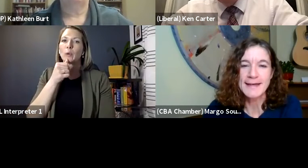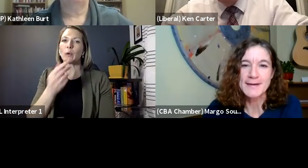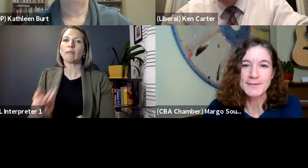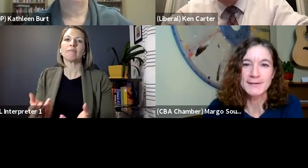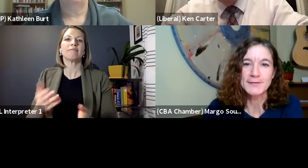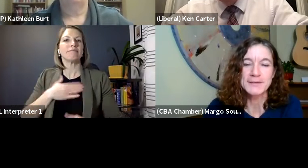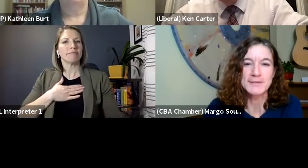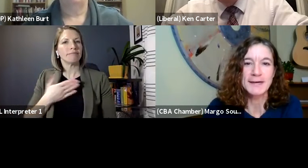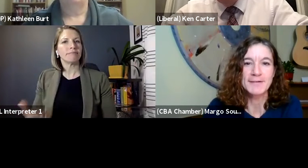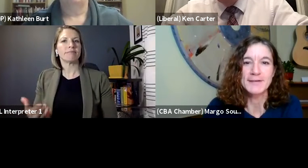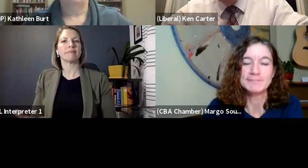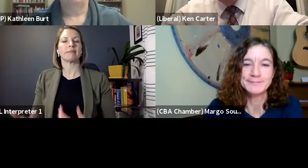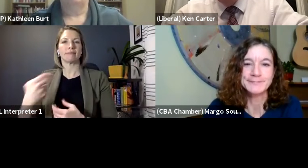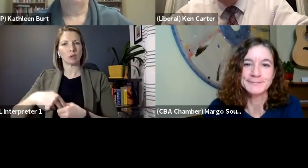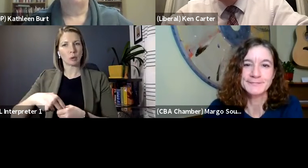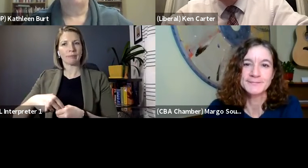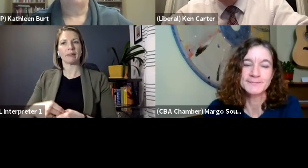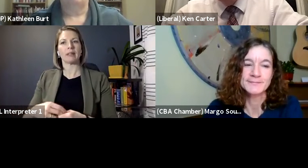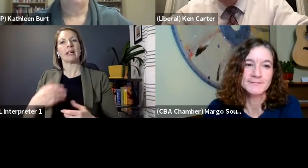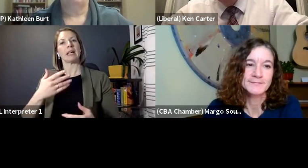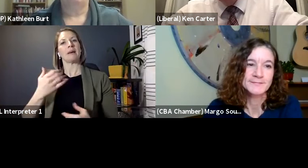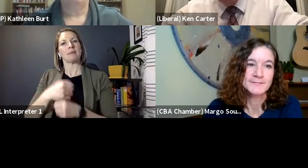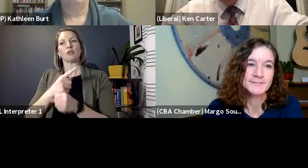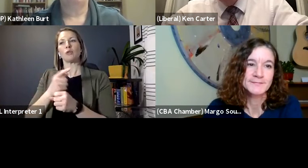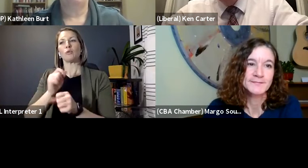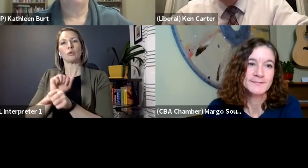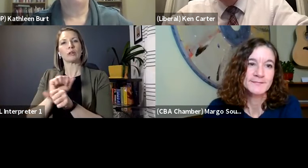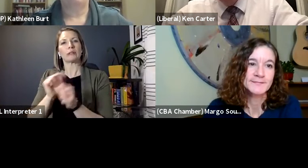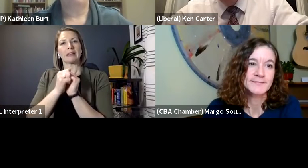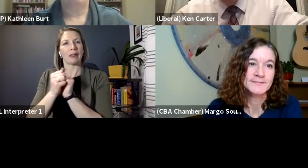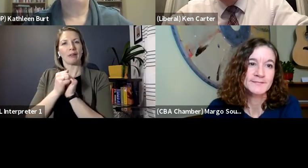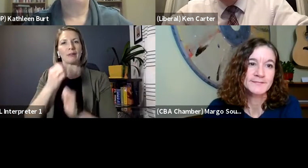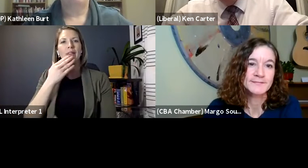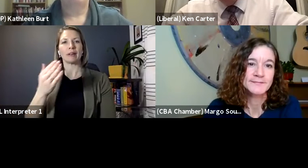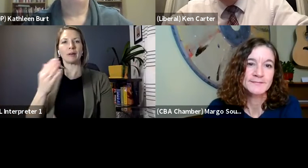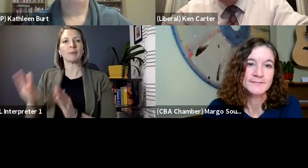at heart, and we look forward to working with you. Thank you, Margo. Janice.